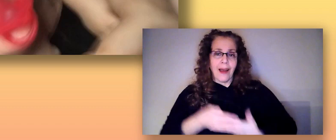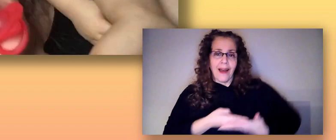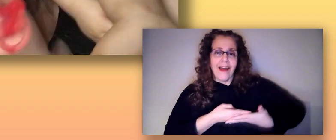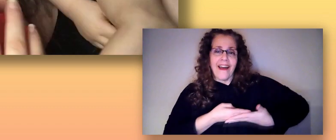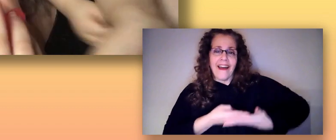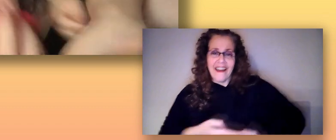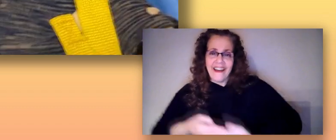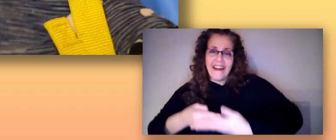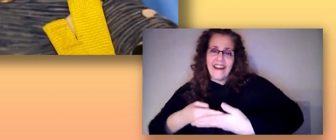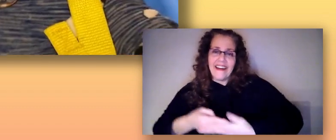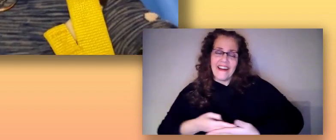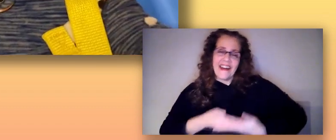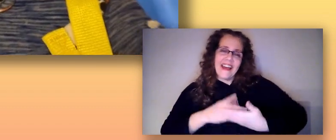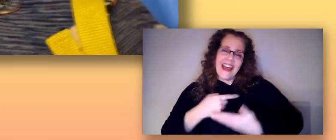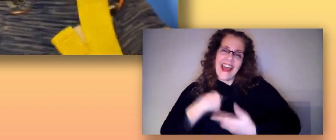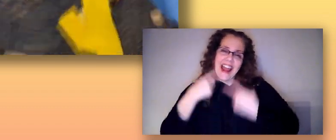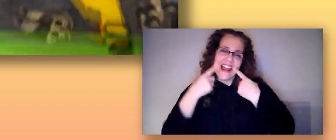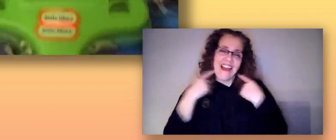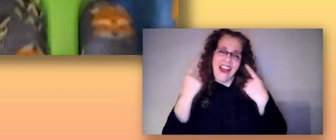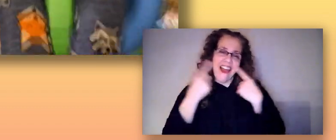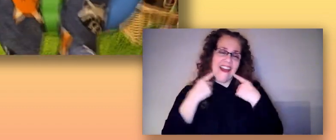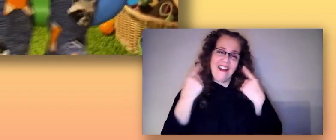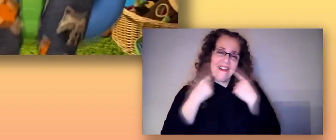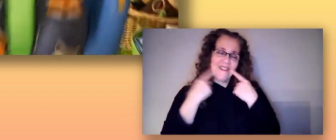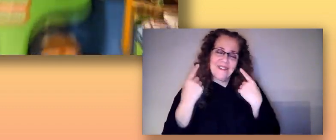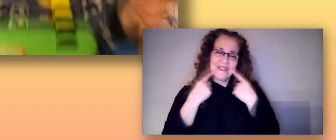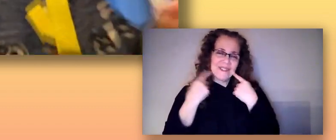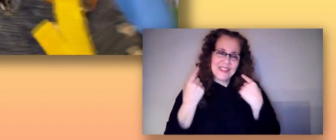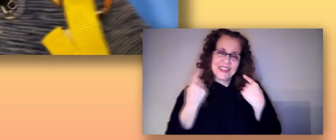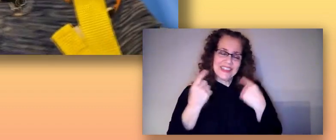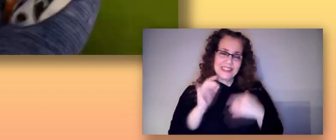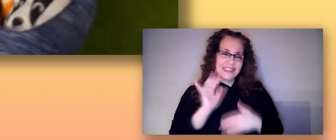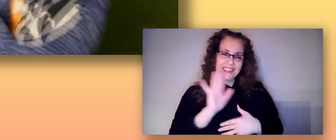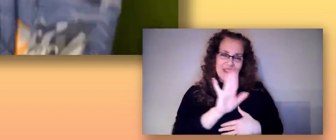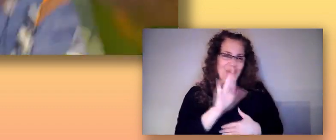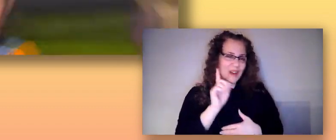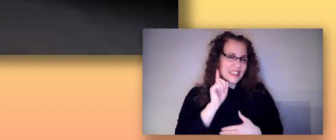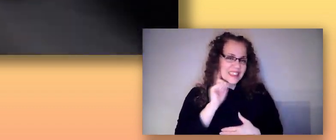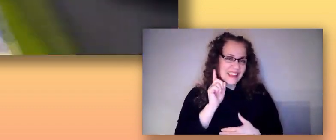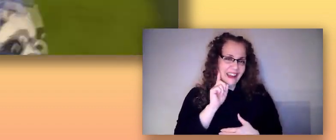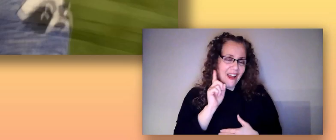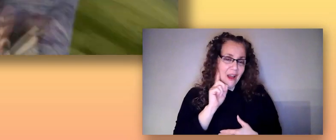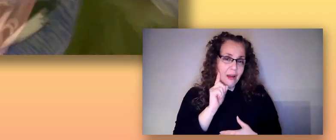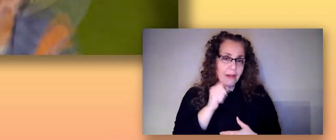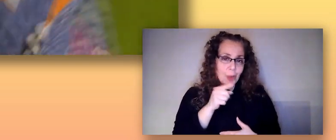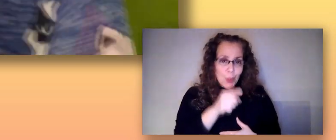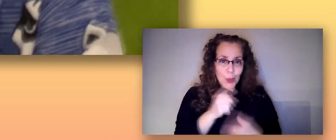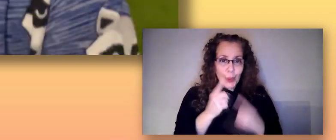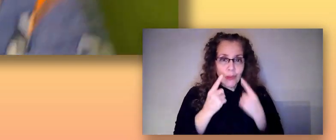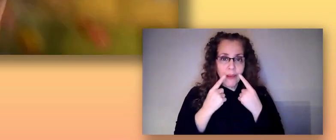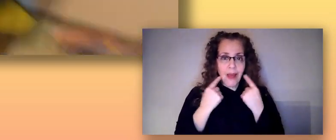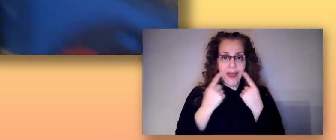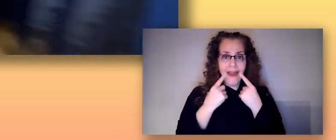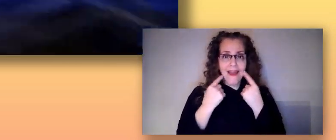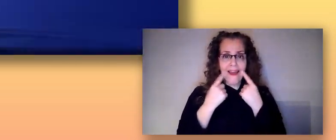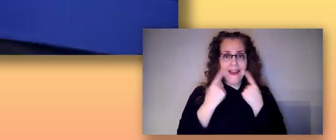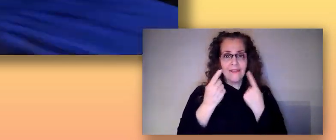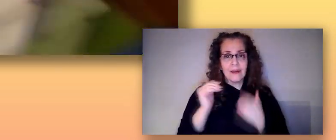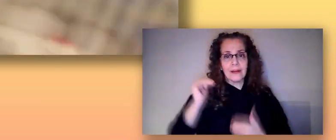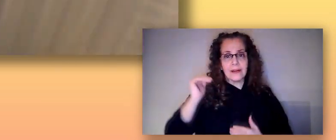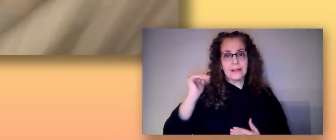I laughed, and then that nugget sound. You laughed. As a